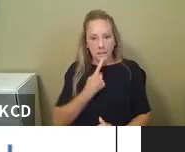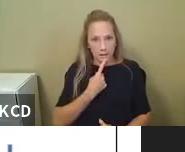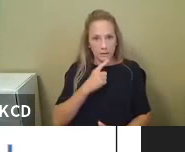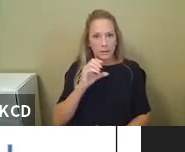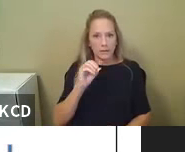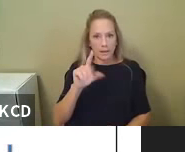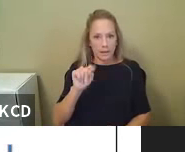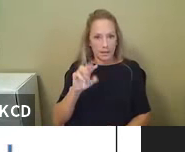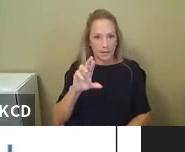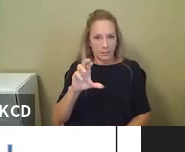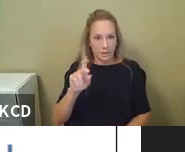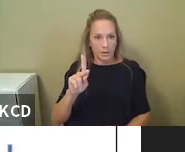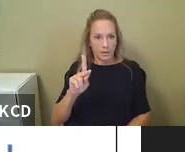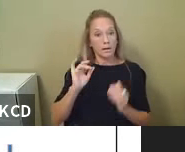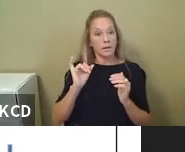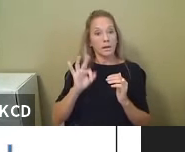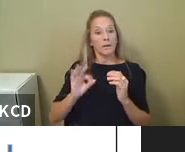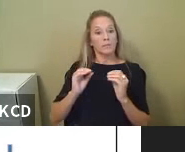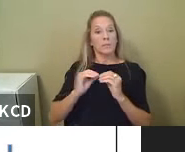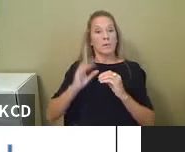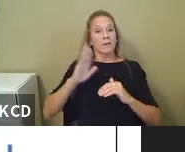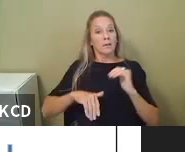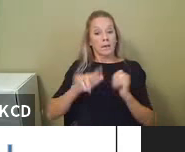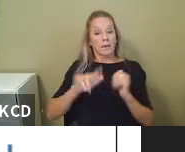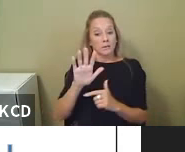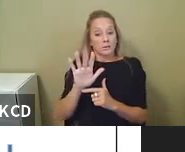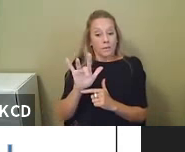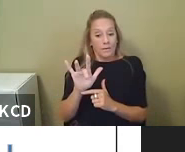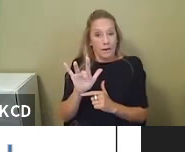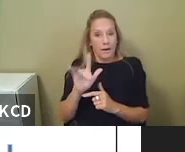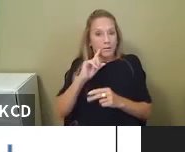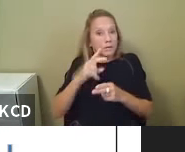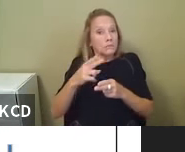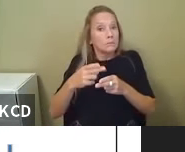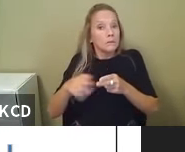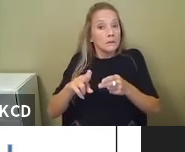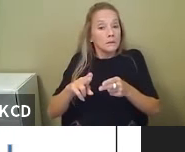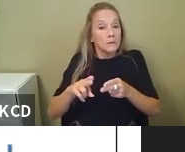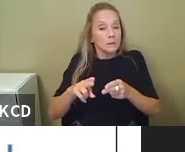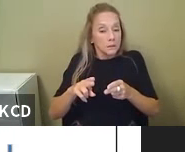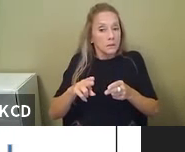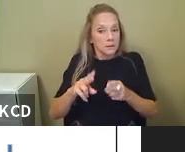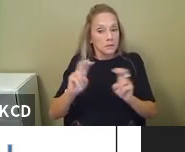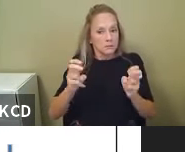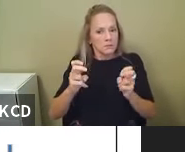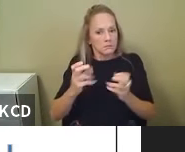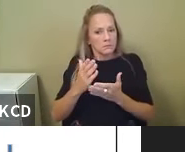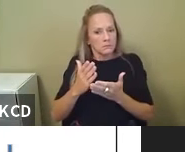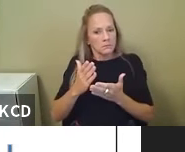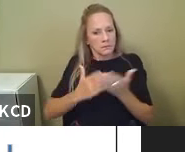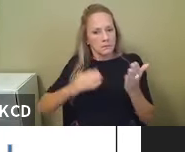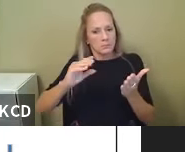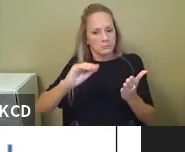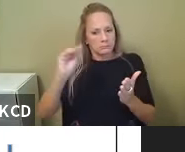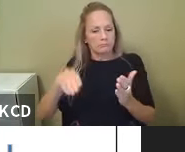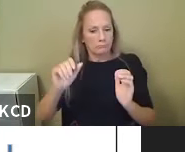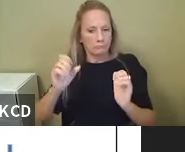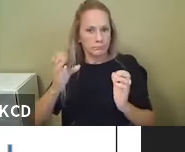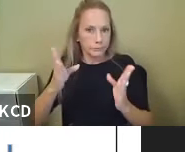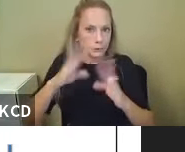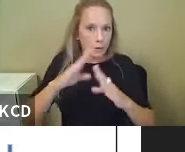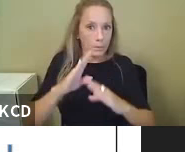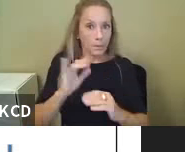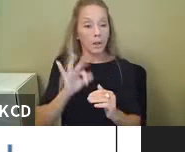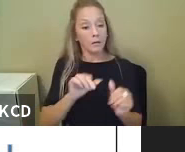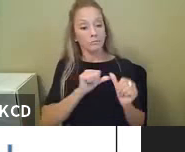over 25 briefly, then that implies some degree of trouble. And if you're consistently over